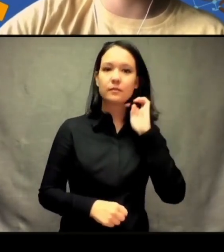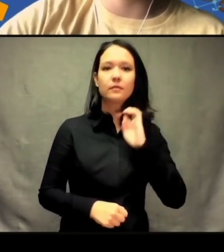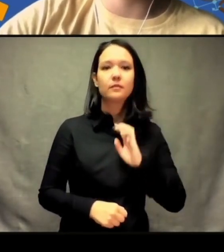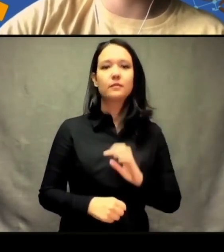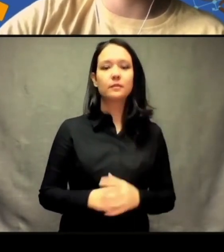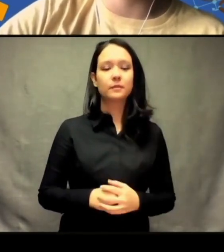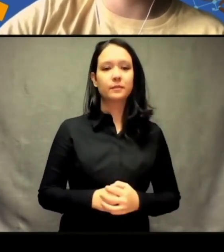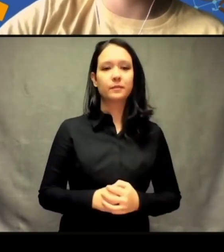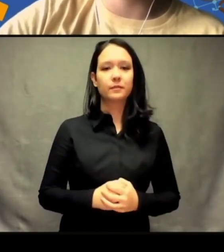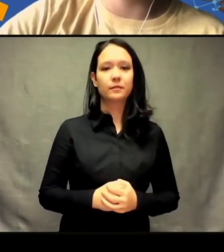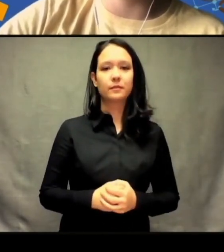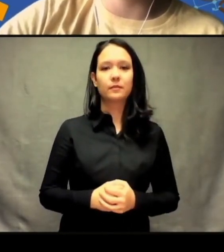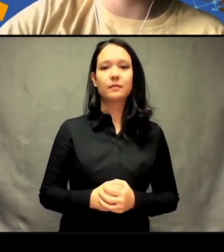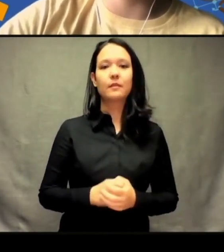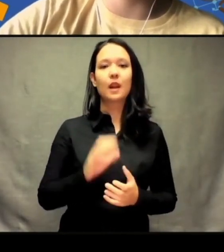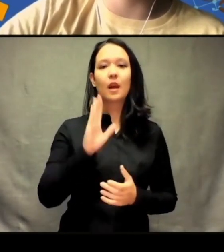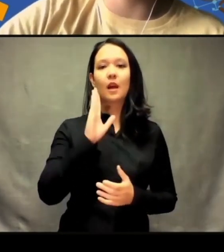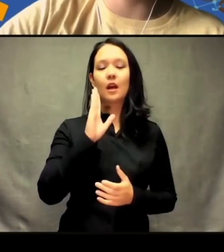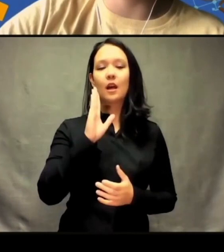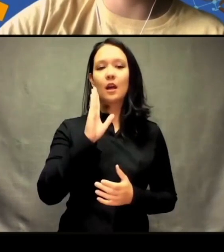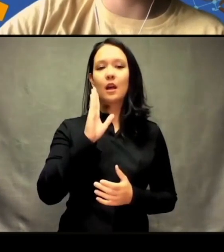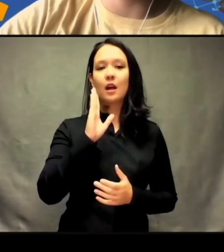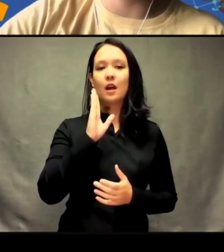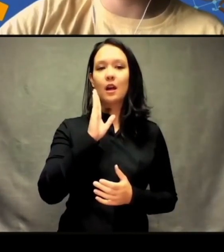So I'll take,